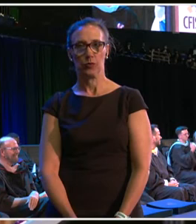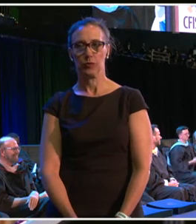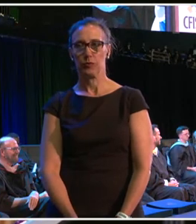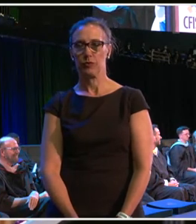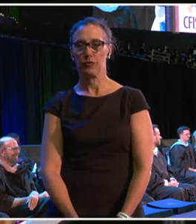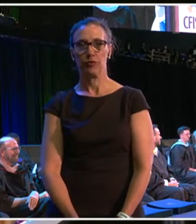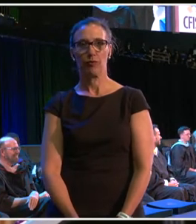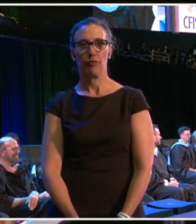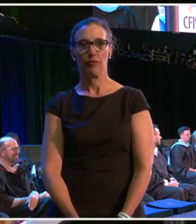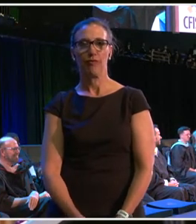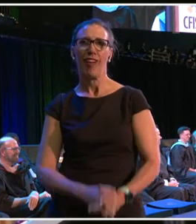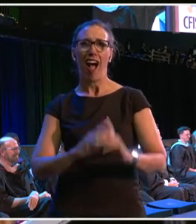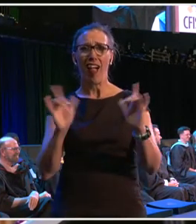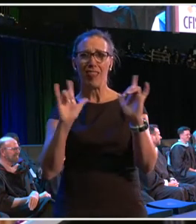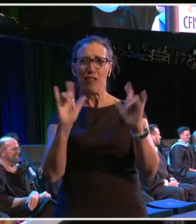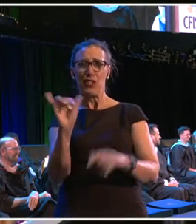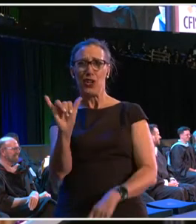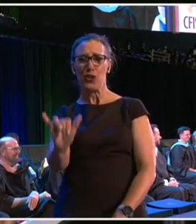I love you too.